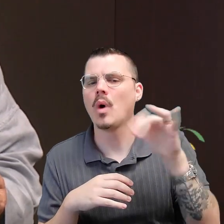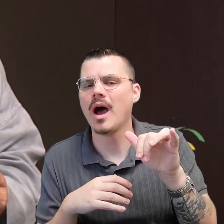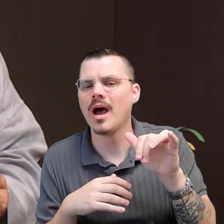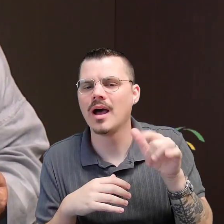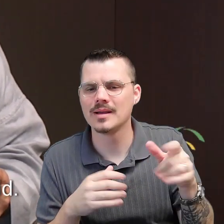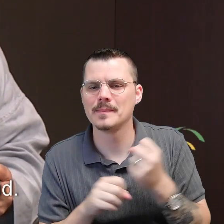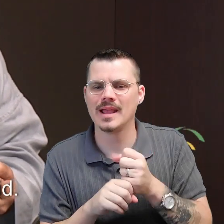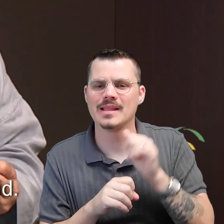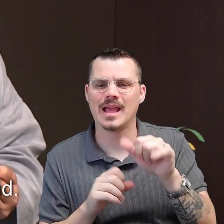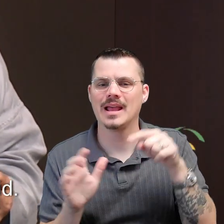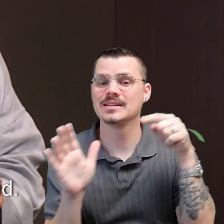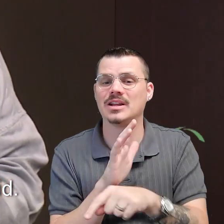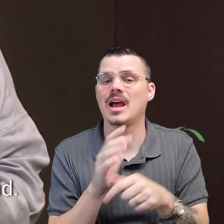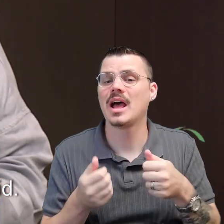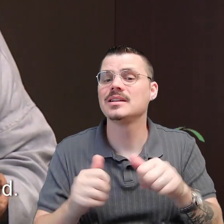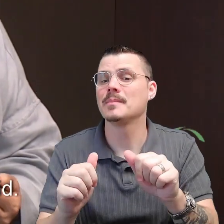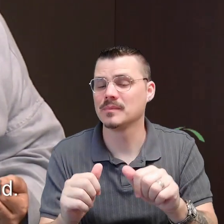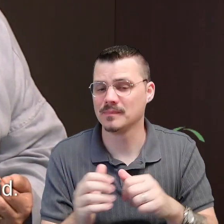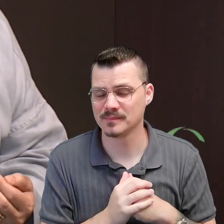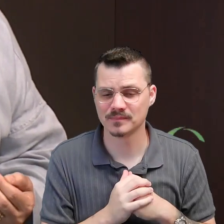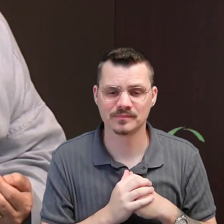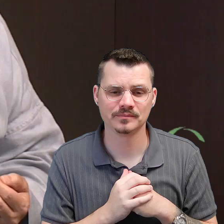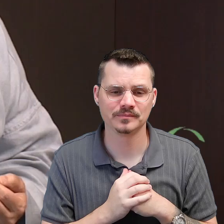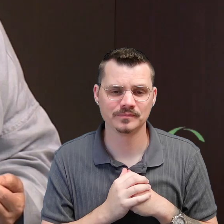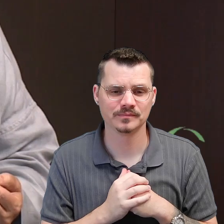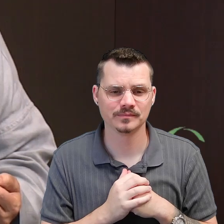made the assassination attempt that he did.